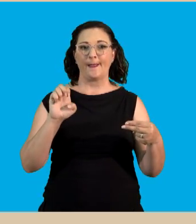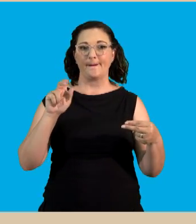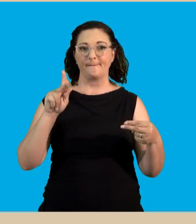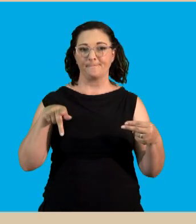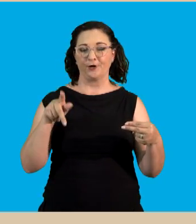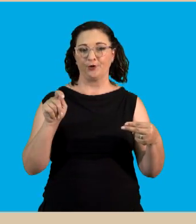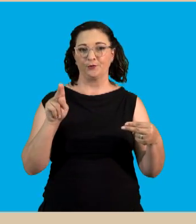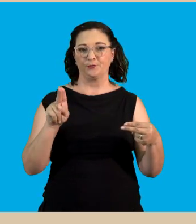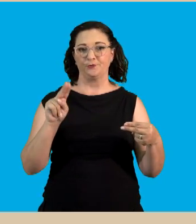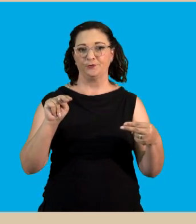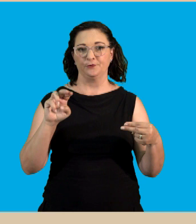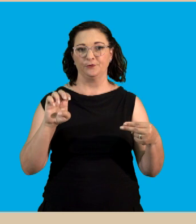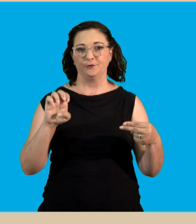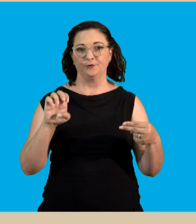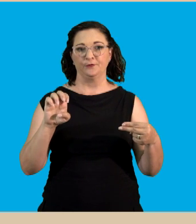Neptune.